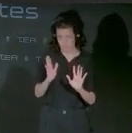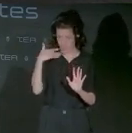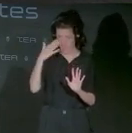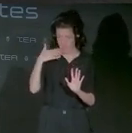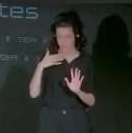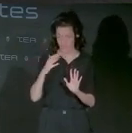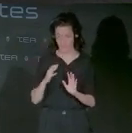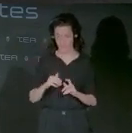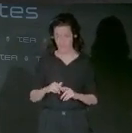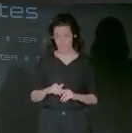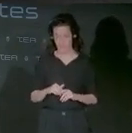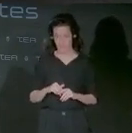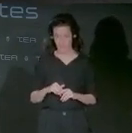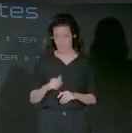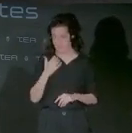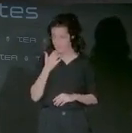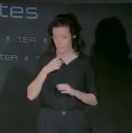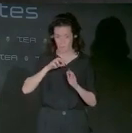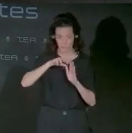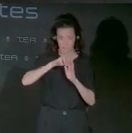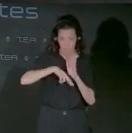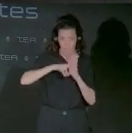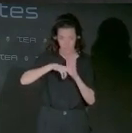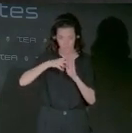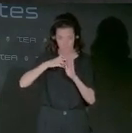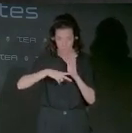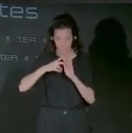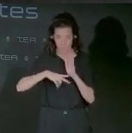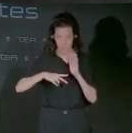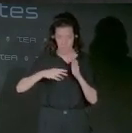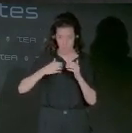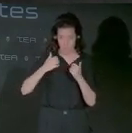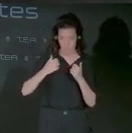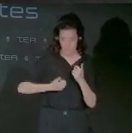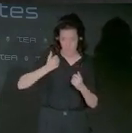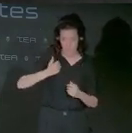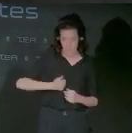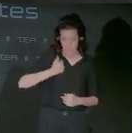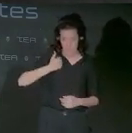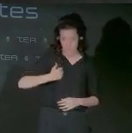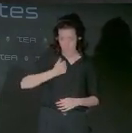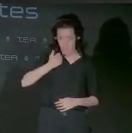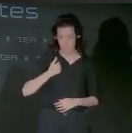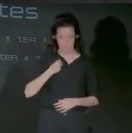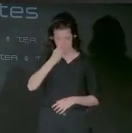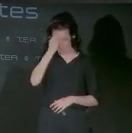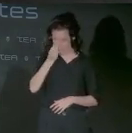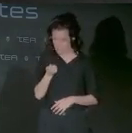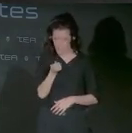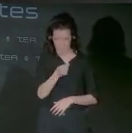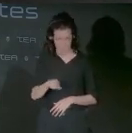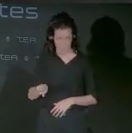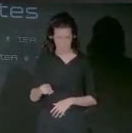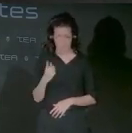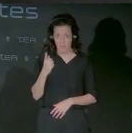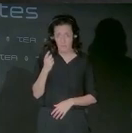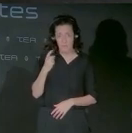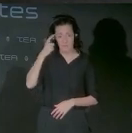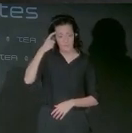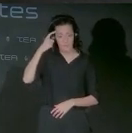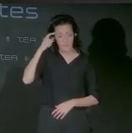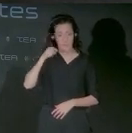And second, for what specific purpose? Of course, there will be challenges. And again, I think there are many things